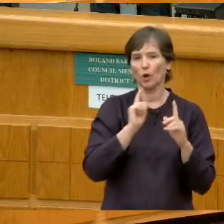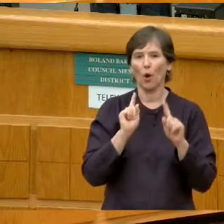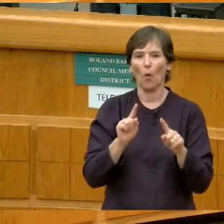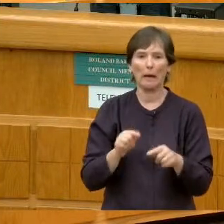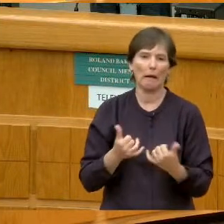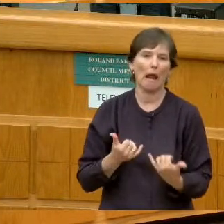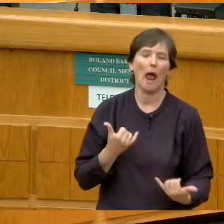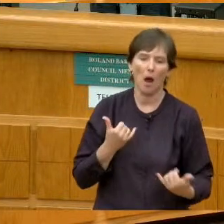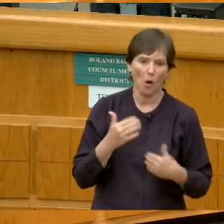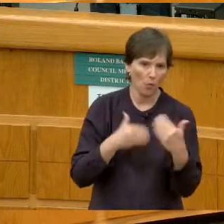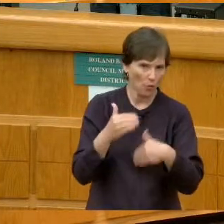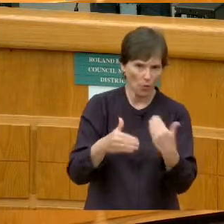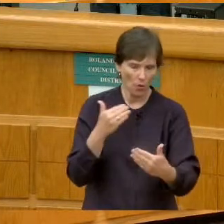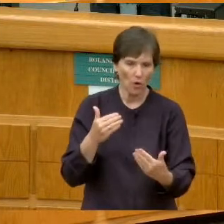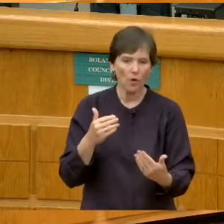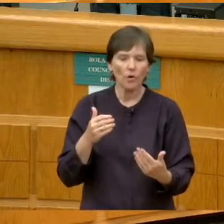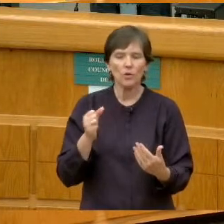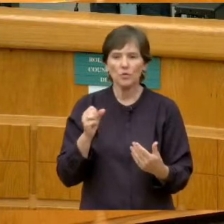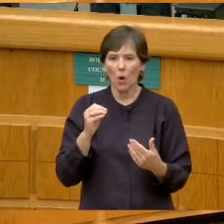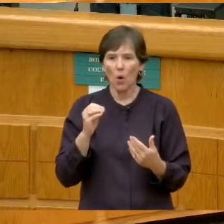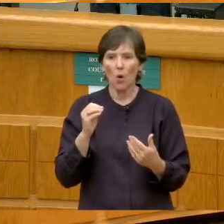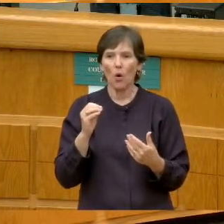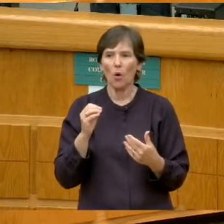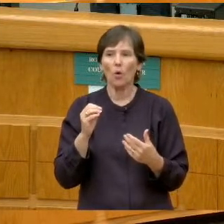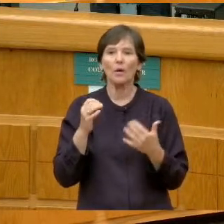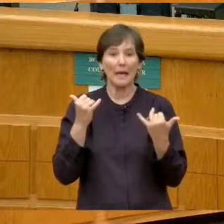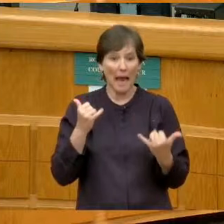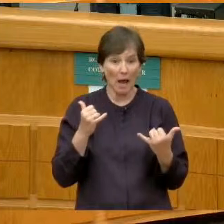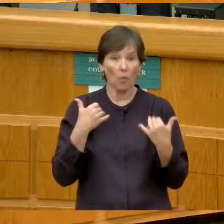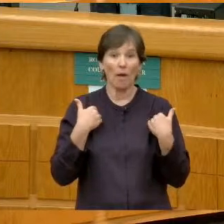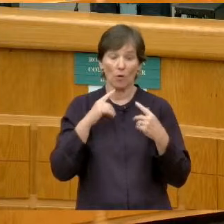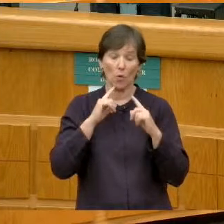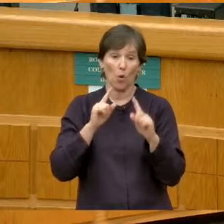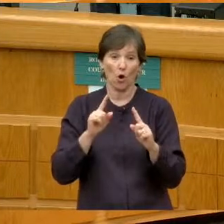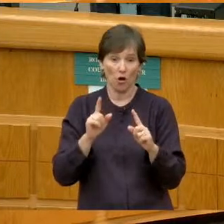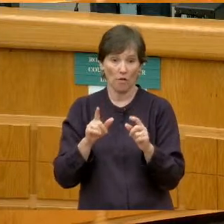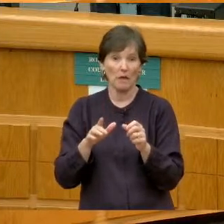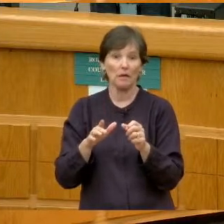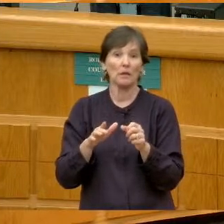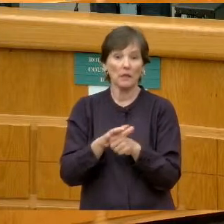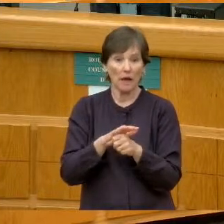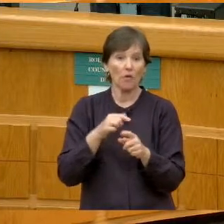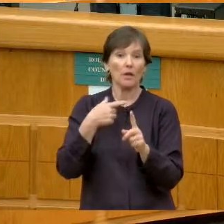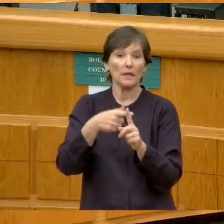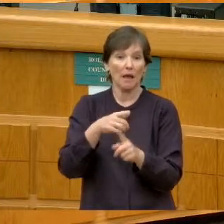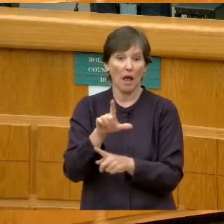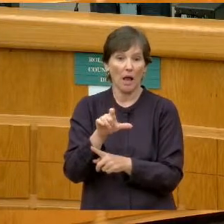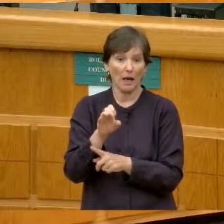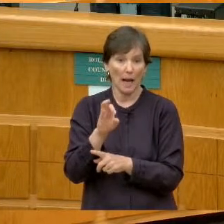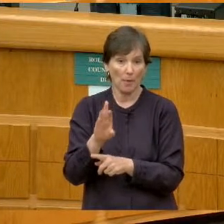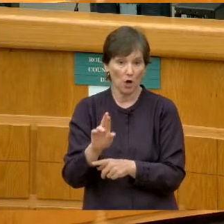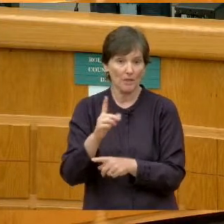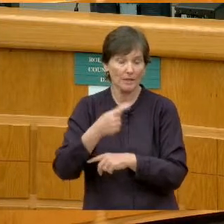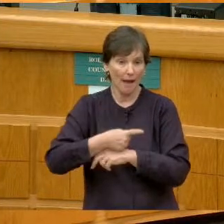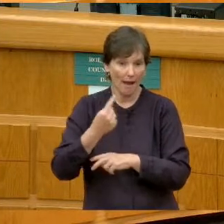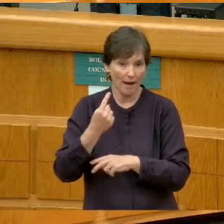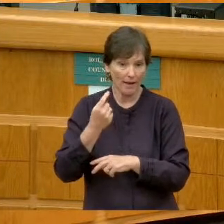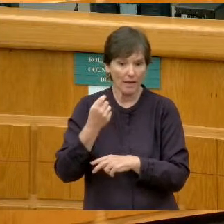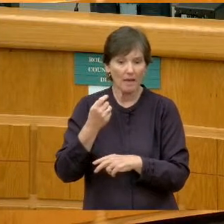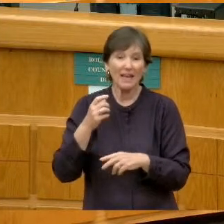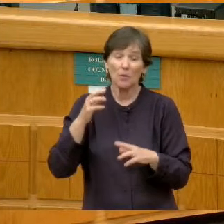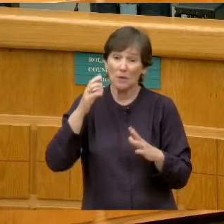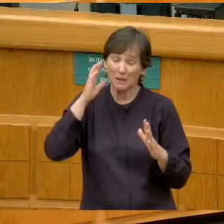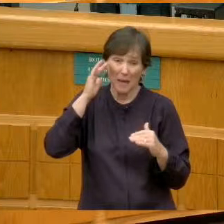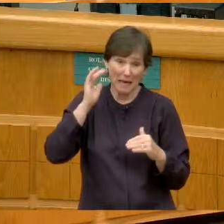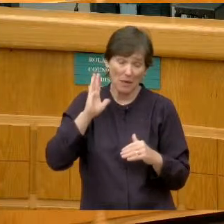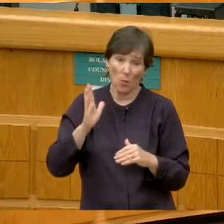good point. This is not all we have to get to is Labor Day and we're home free. It's that we're going to monitor this, and it could get worse. We're expecting it to get worse,